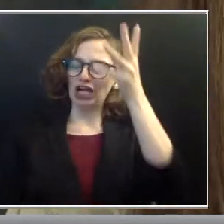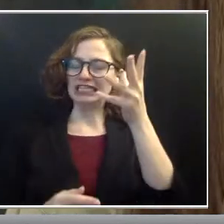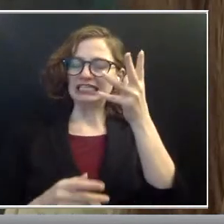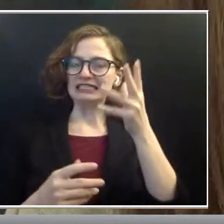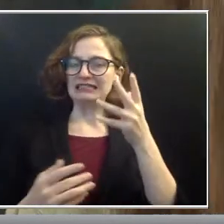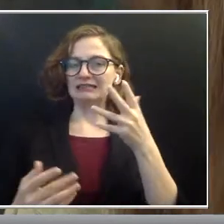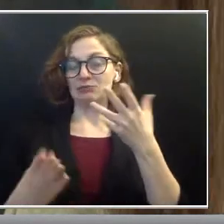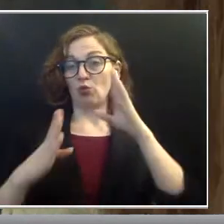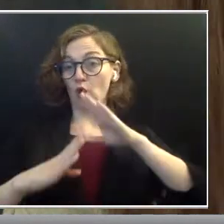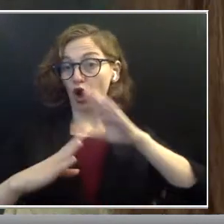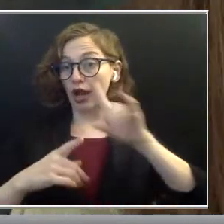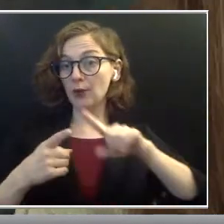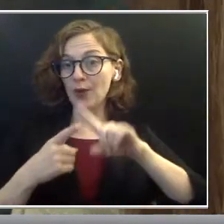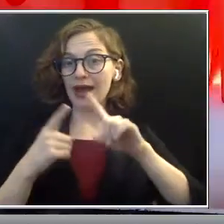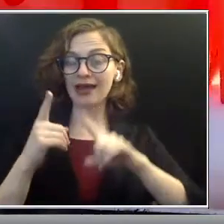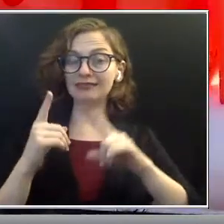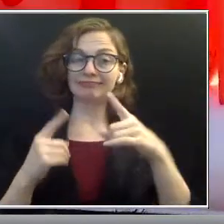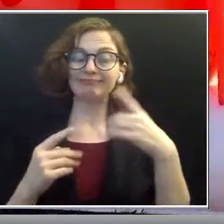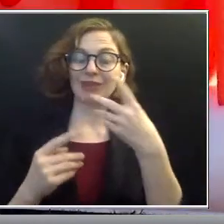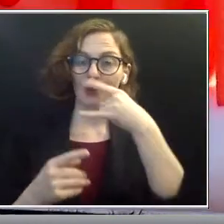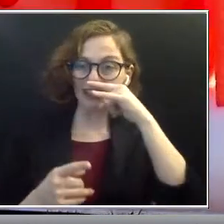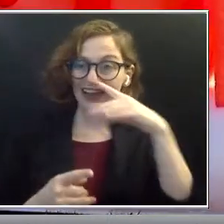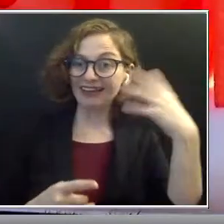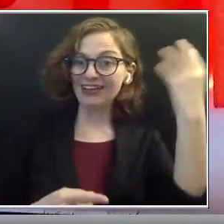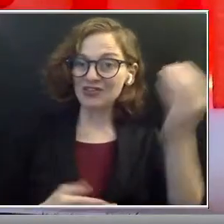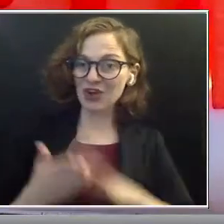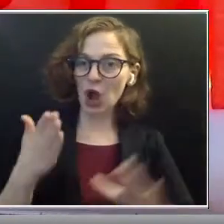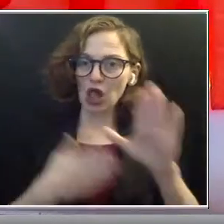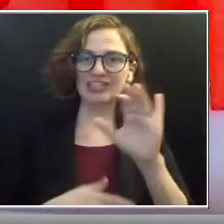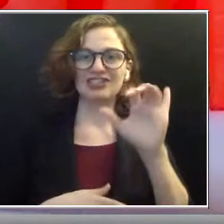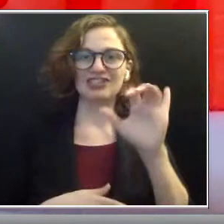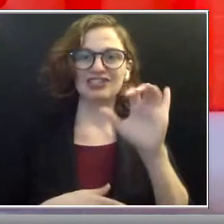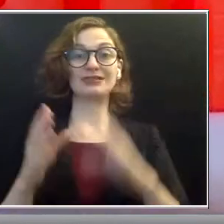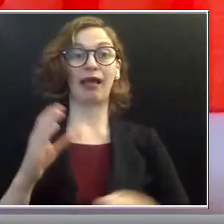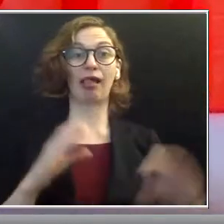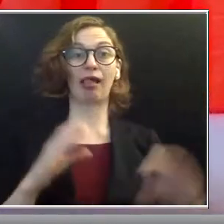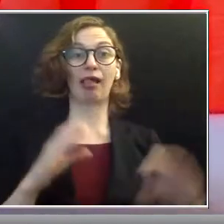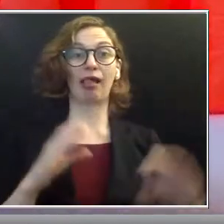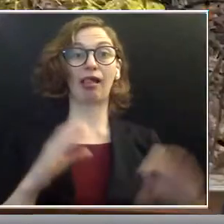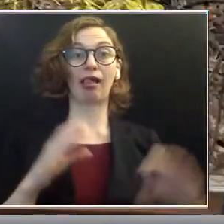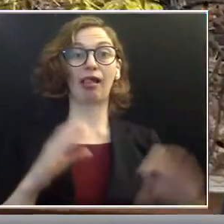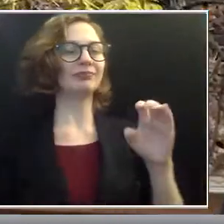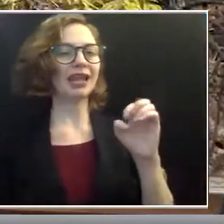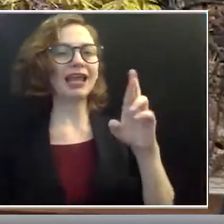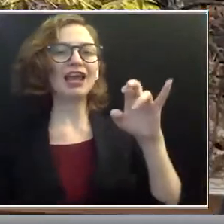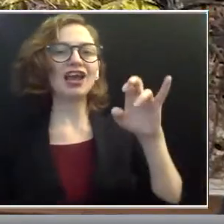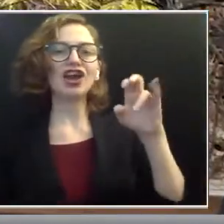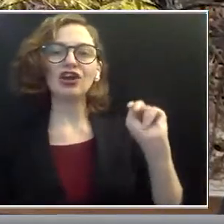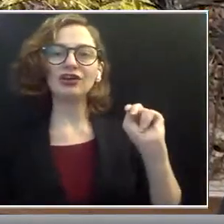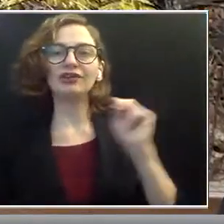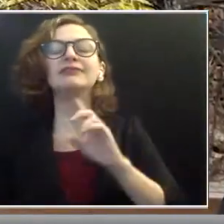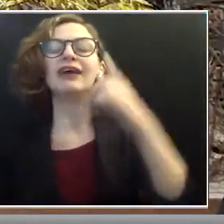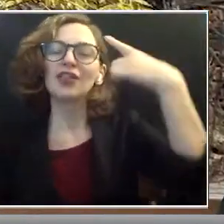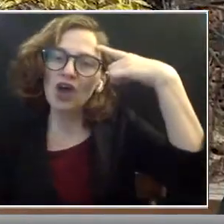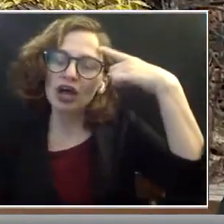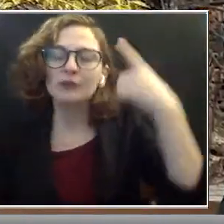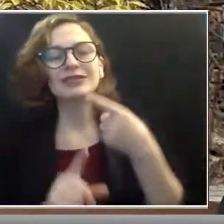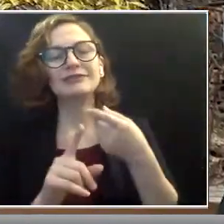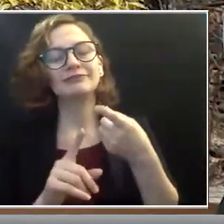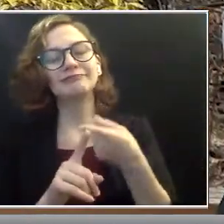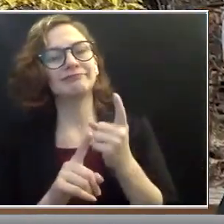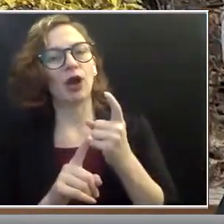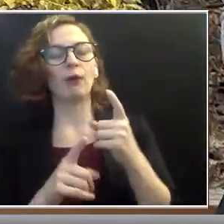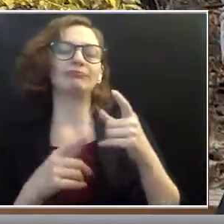was an added stress for me. Erin Vogel blamed cross-country running, along with graduation and college preps,